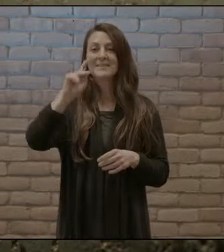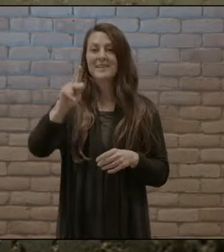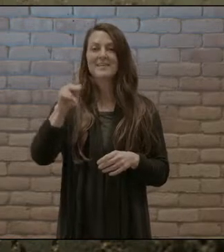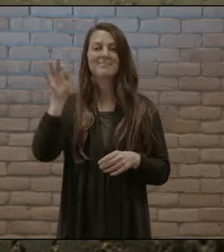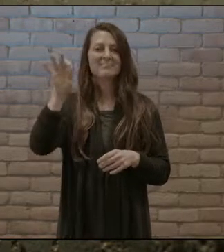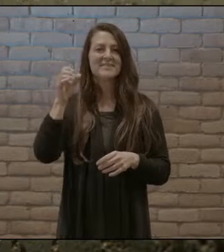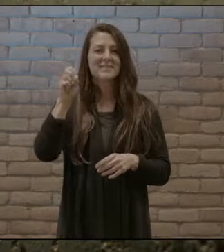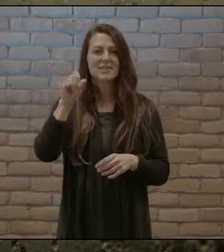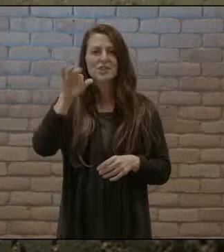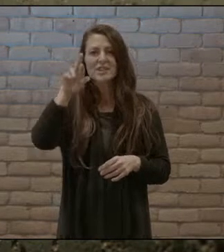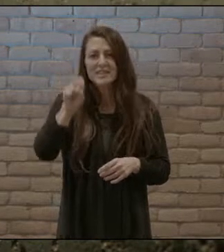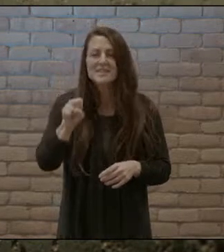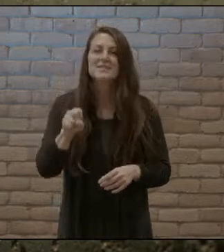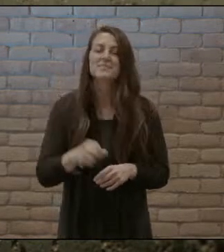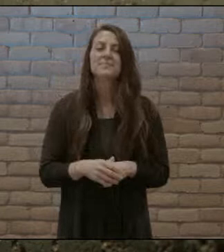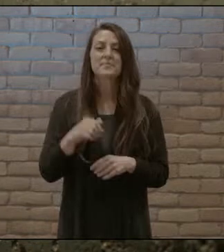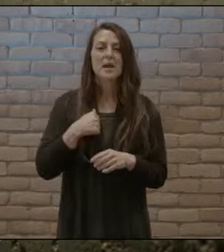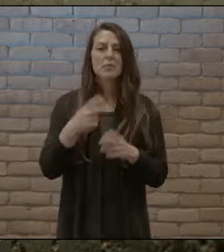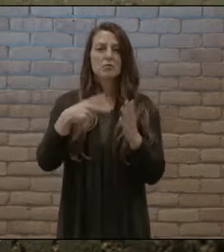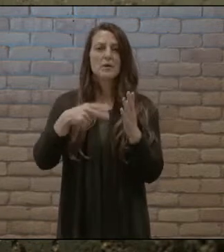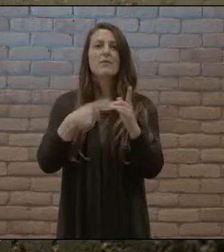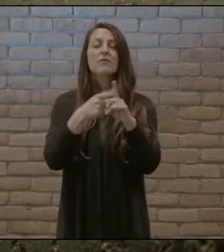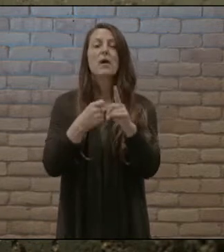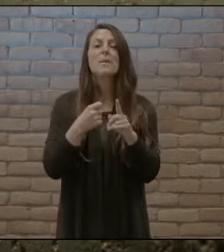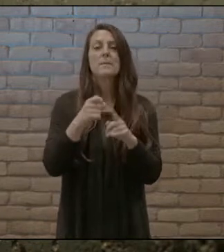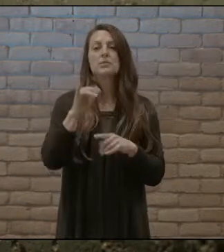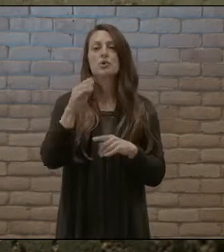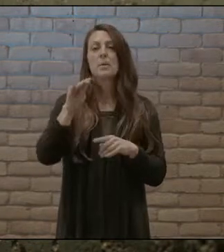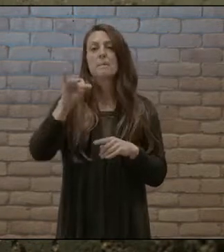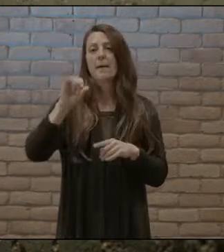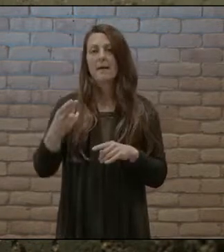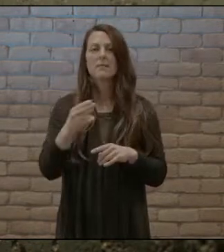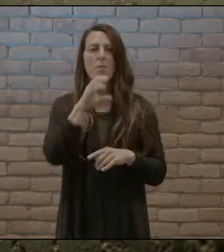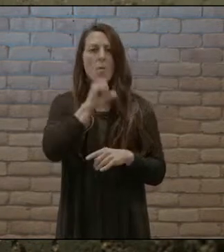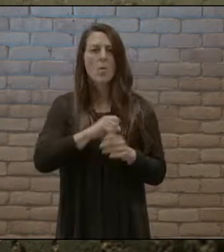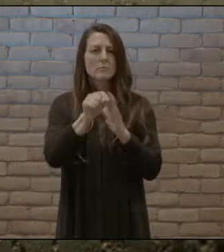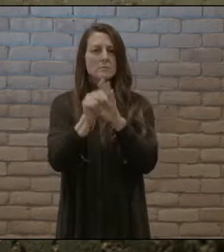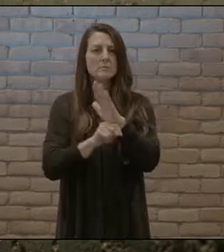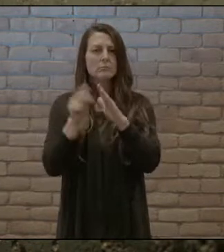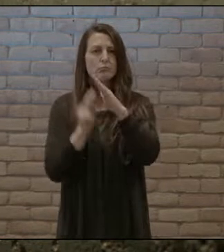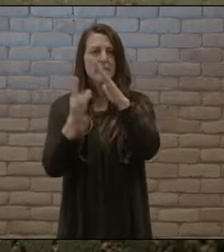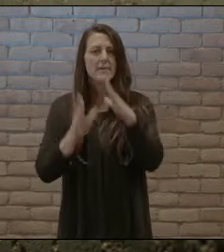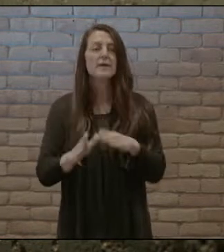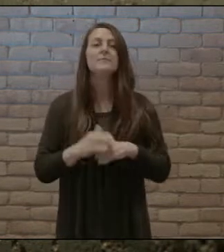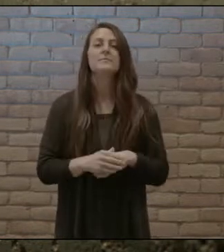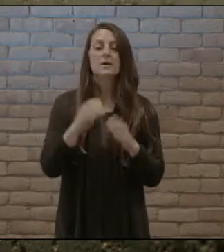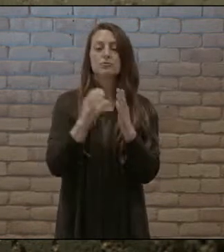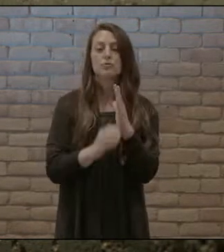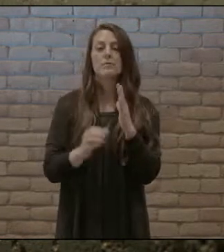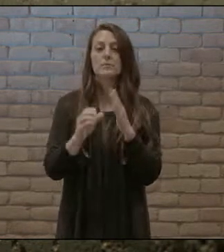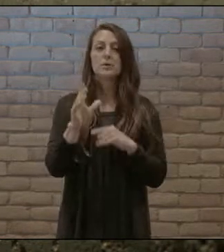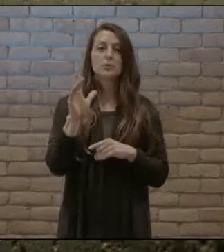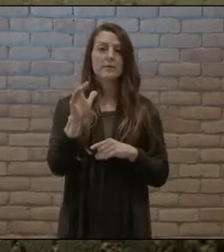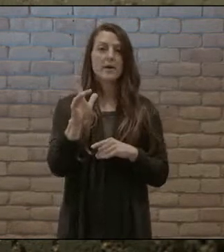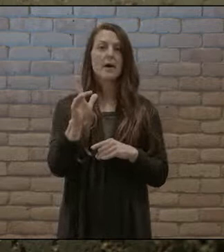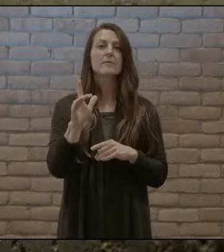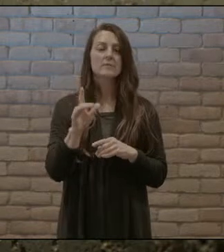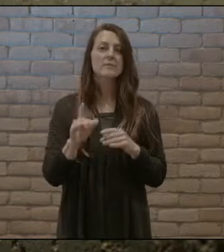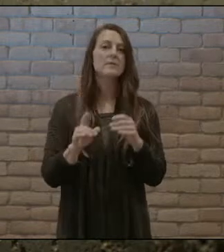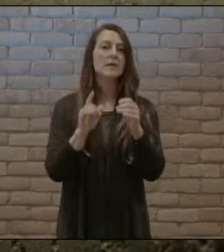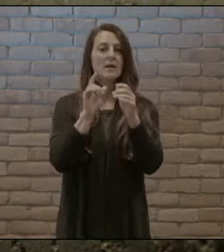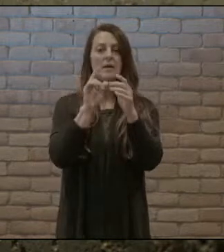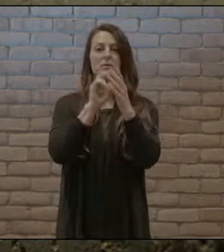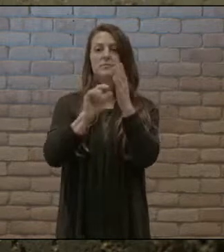from Jeremiah, an Old Testament prophet. I'll get into that a little bit more. Chapter 25, the first 14